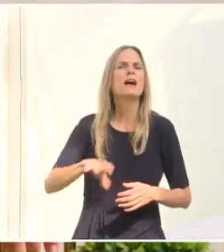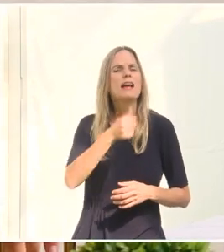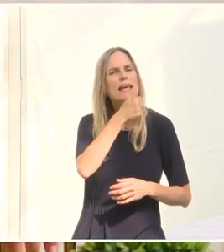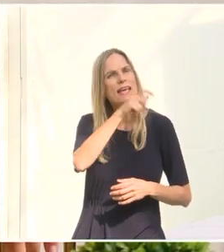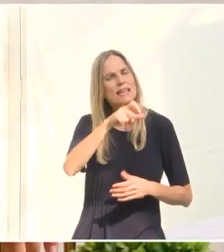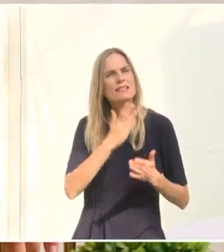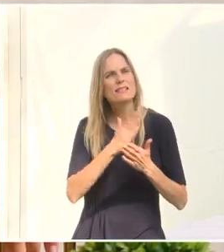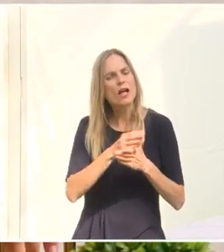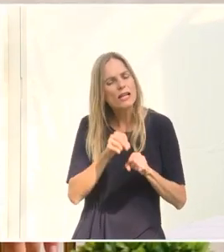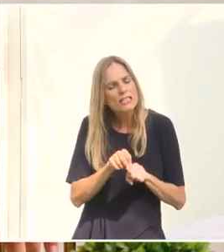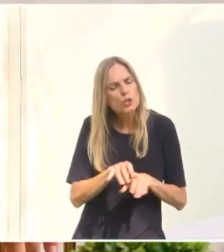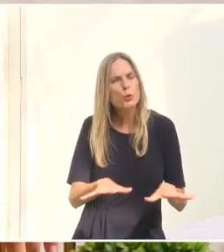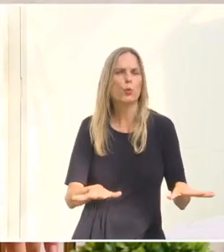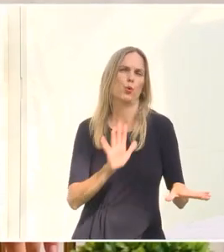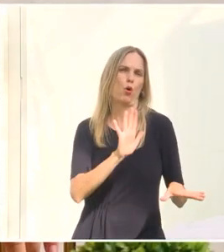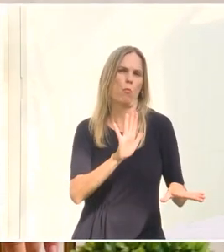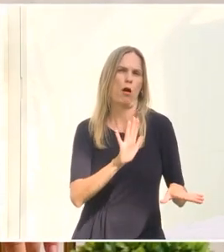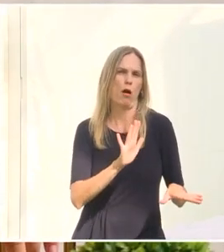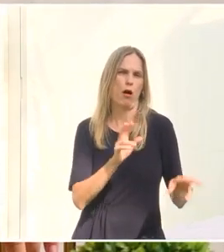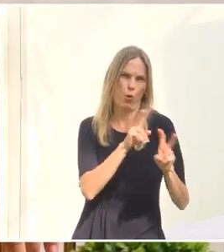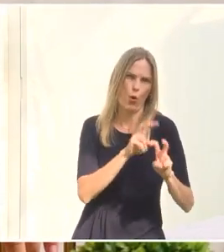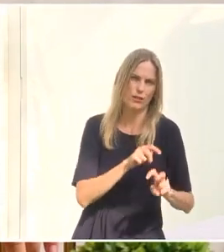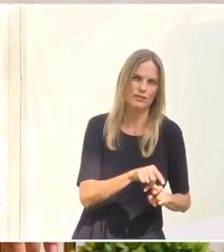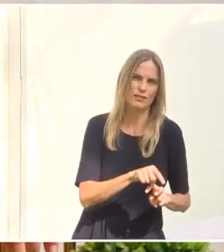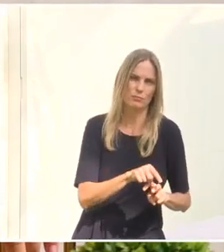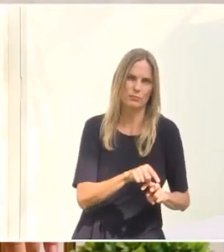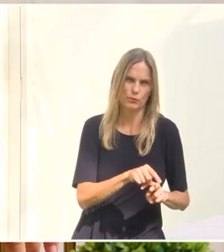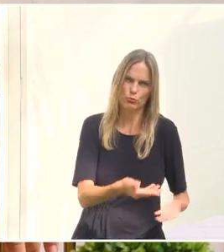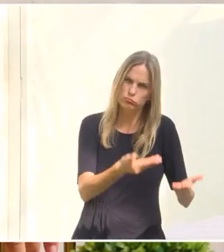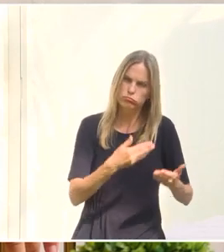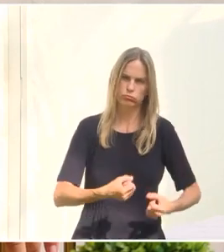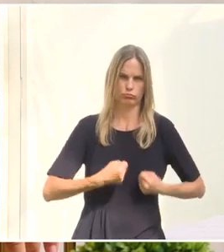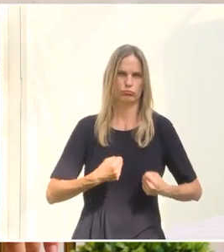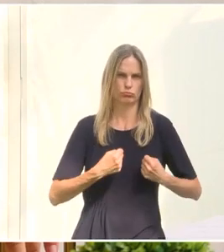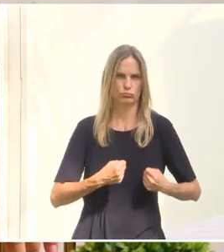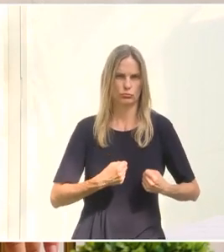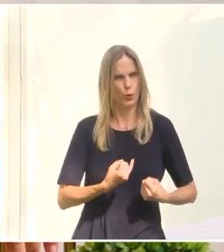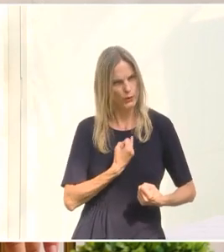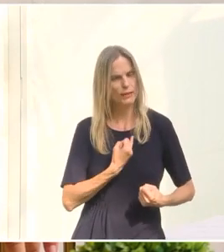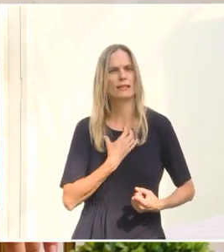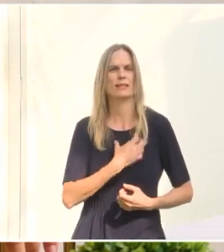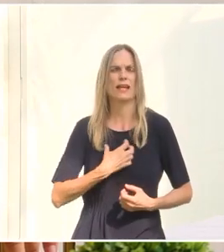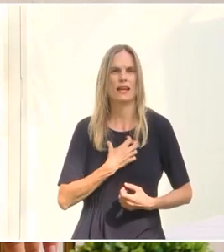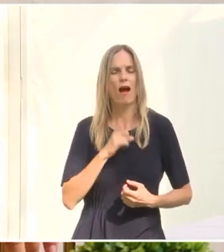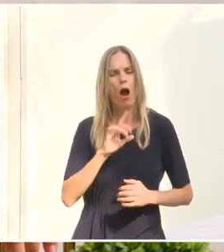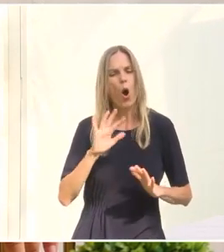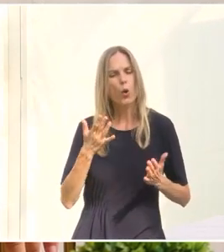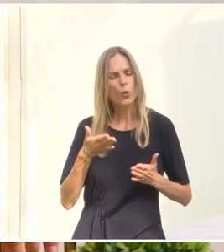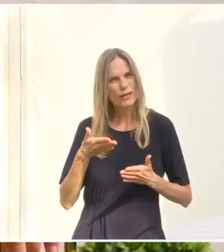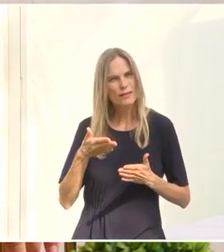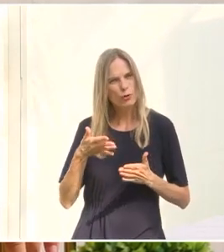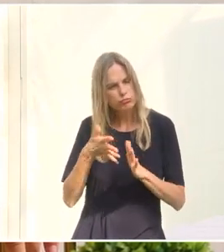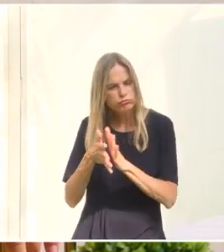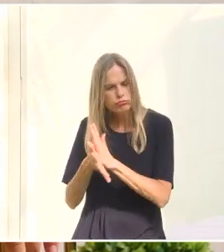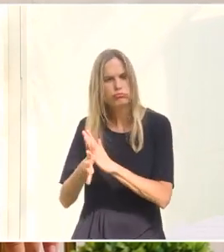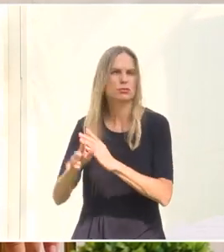some power, what maybe the bigger identity is not giving us. But I think if we go further and this development goes as it